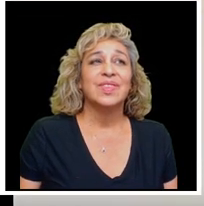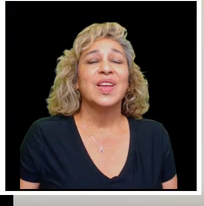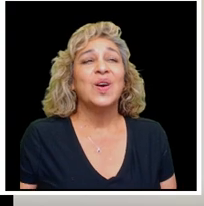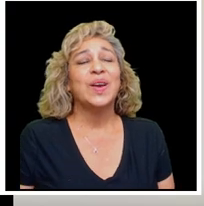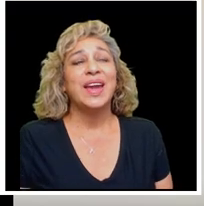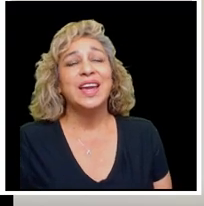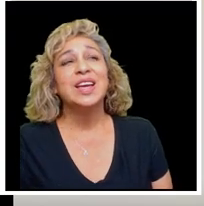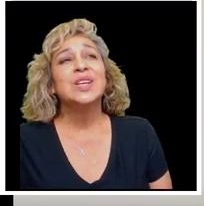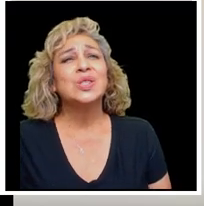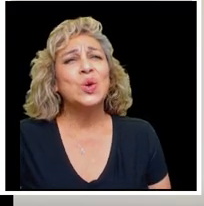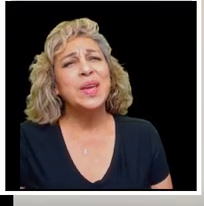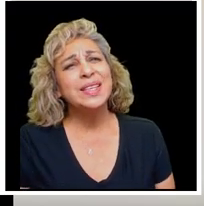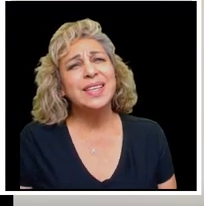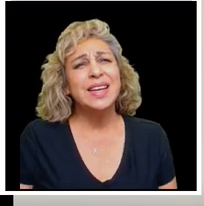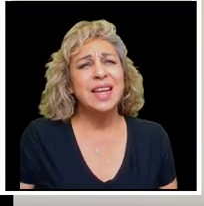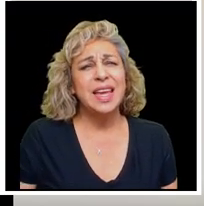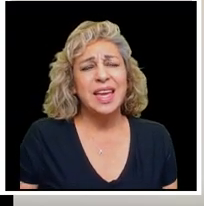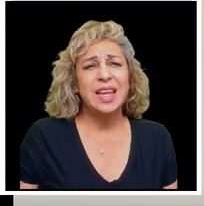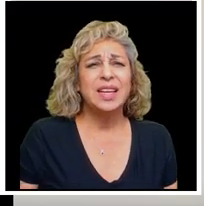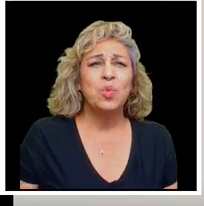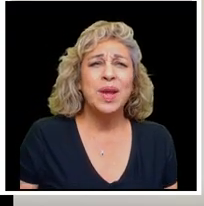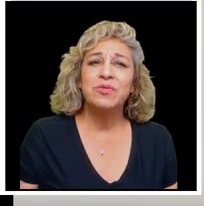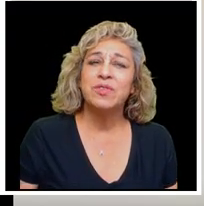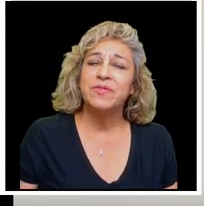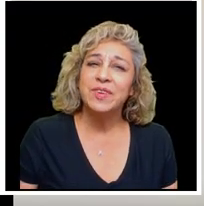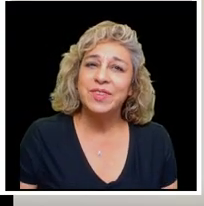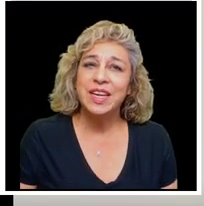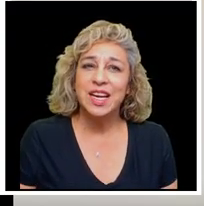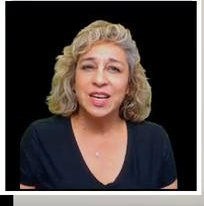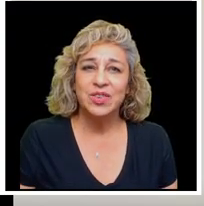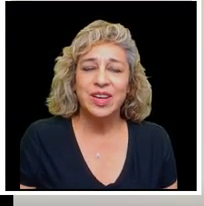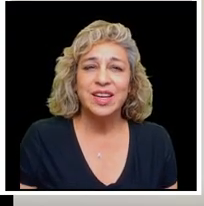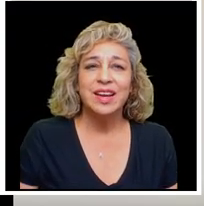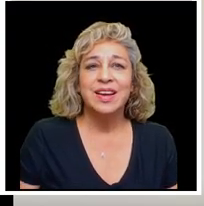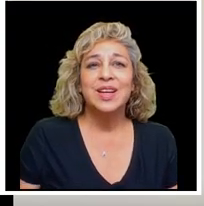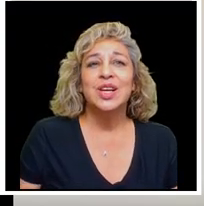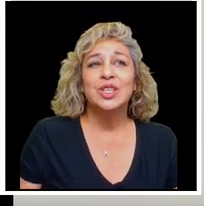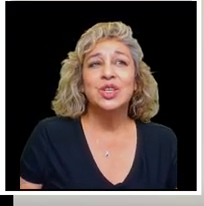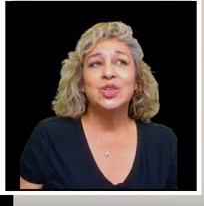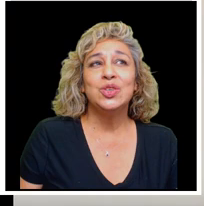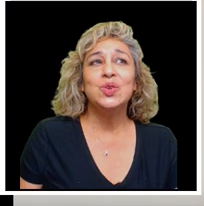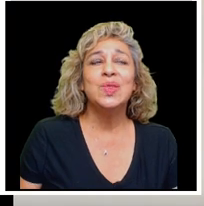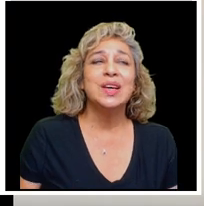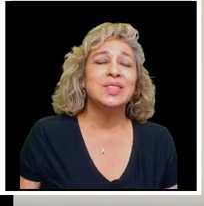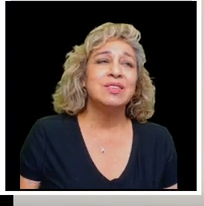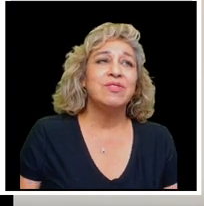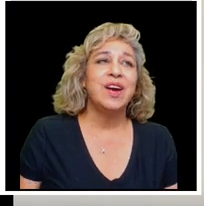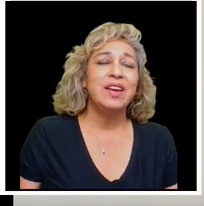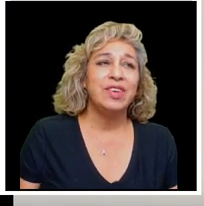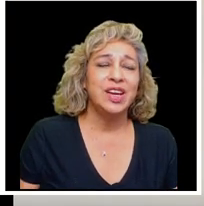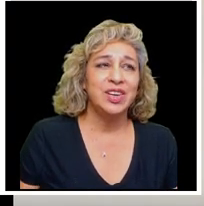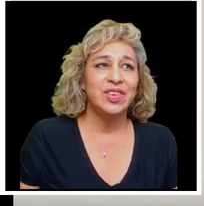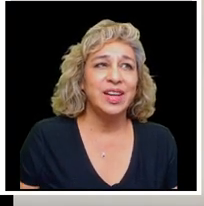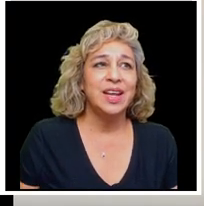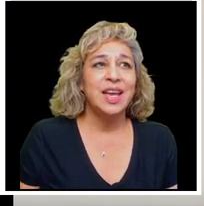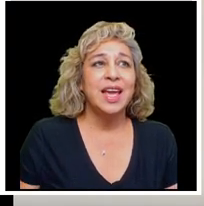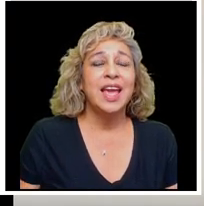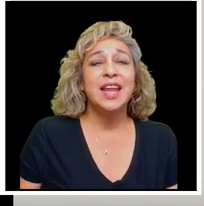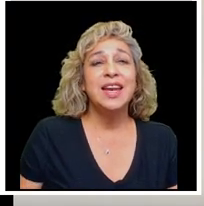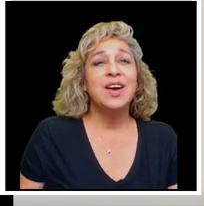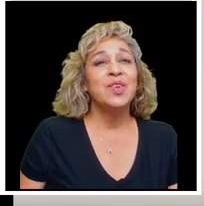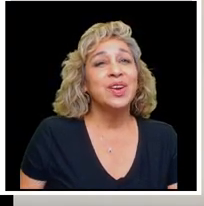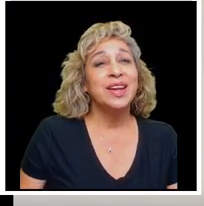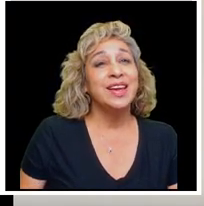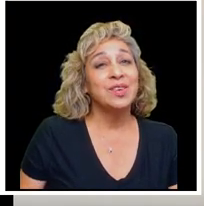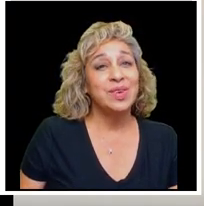okay so he said it went from 1500 to 2500 and